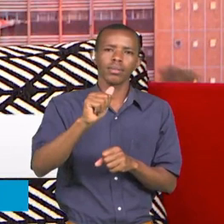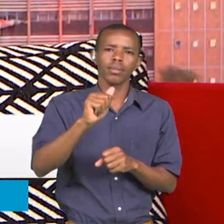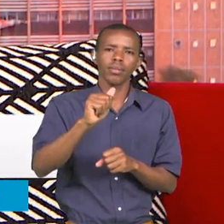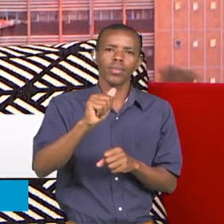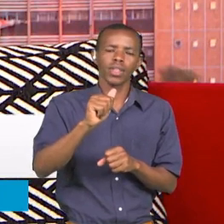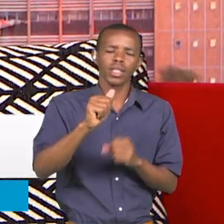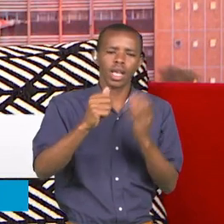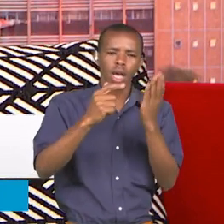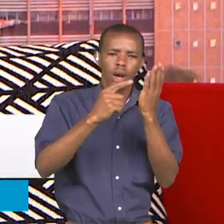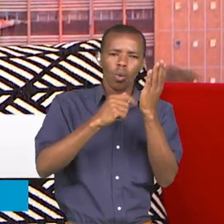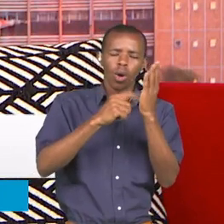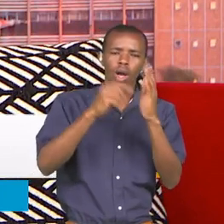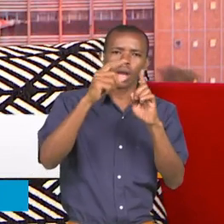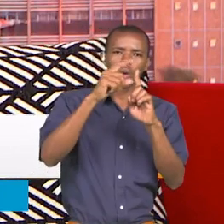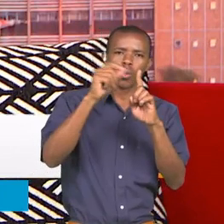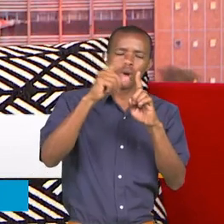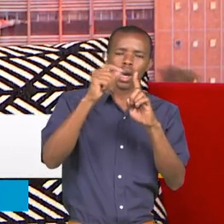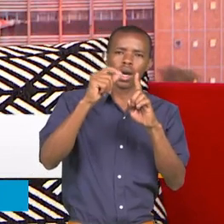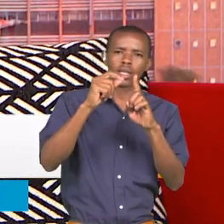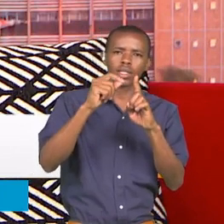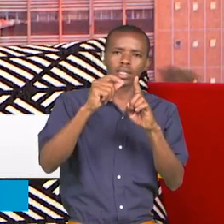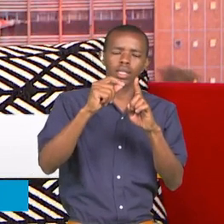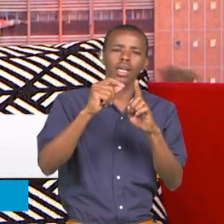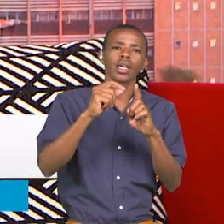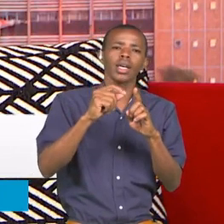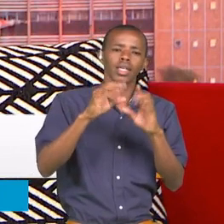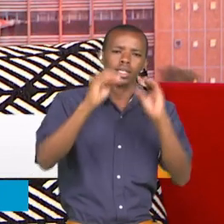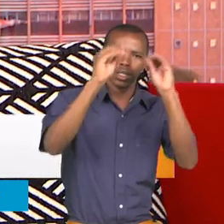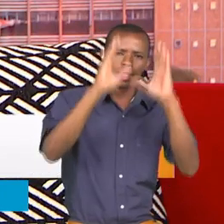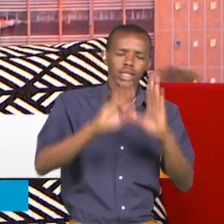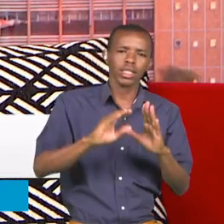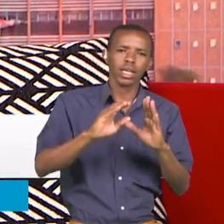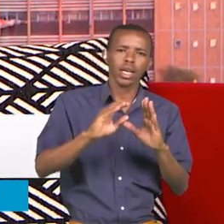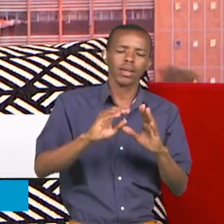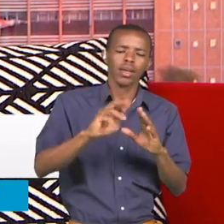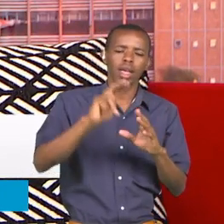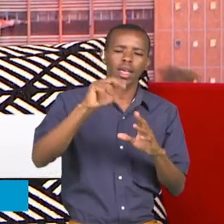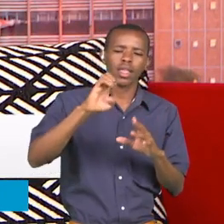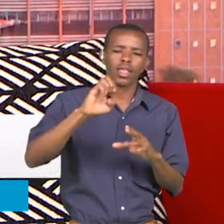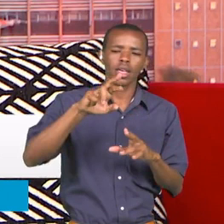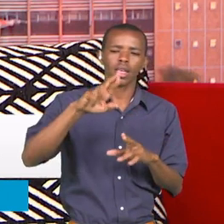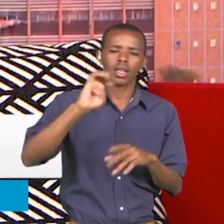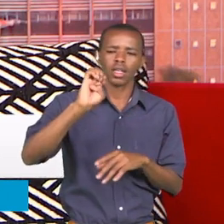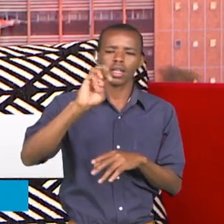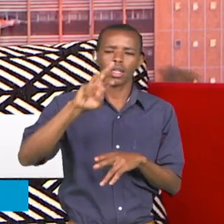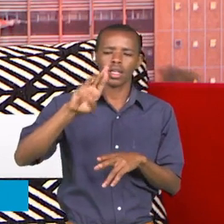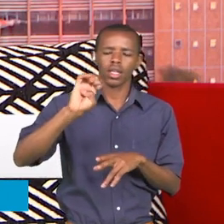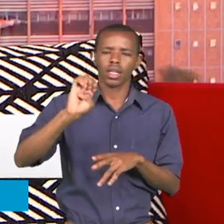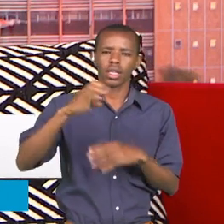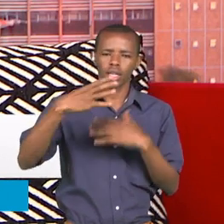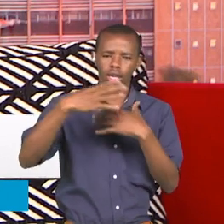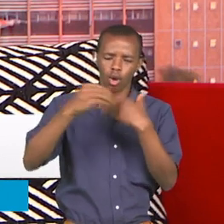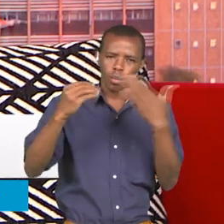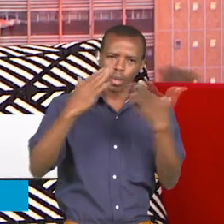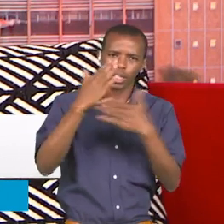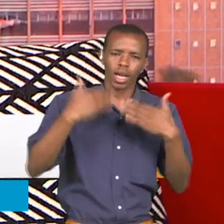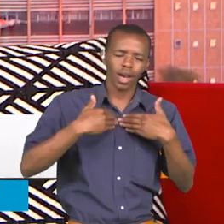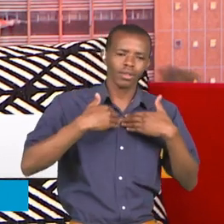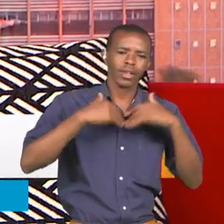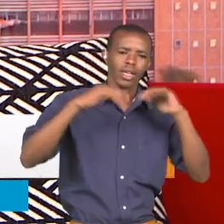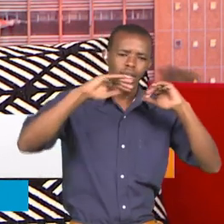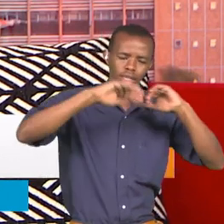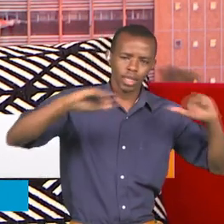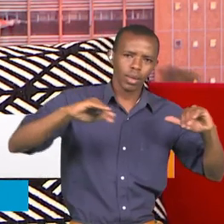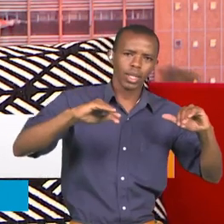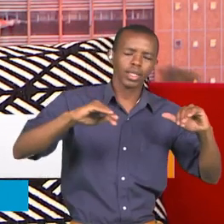there's the Swahili version of it that was done by Mwalimu Julius Nyerere, Julius Kaisari, which has copyright that is separate and distinct